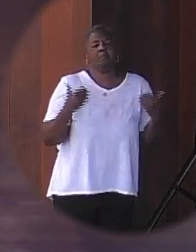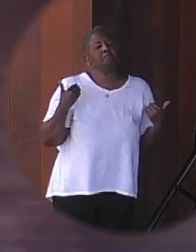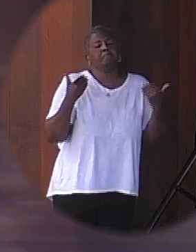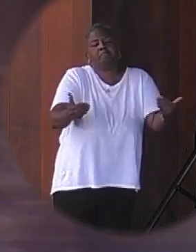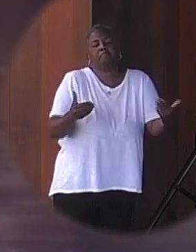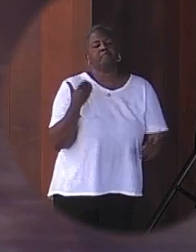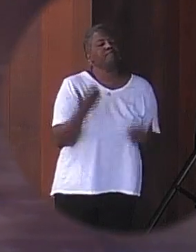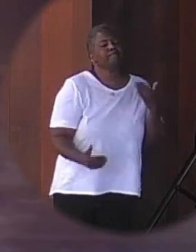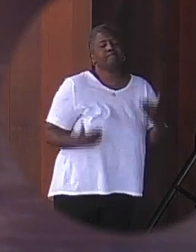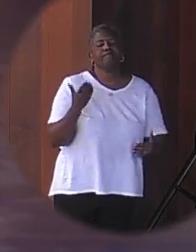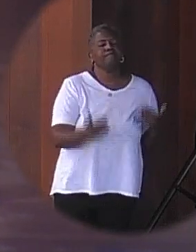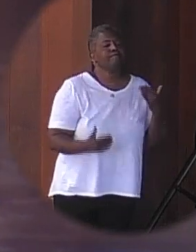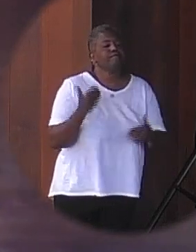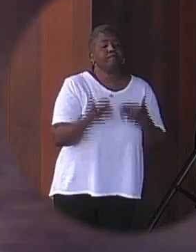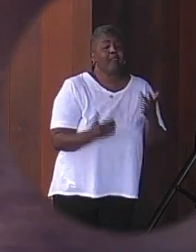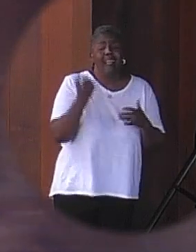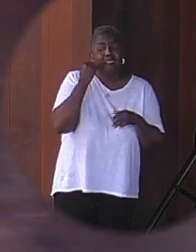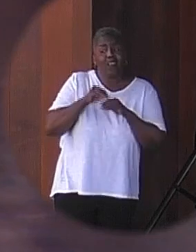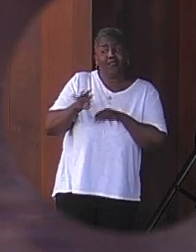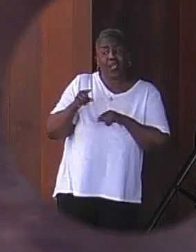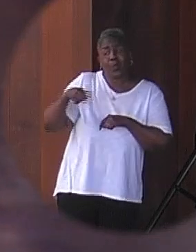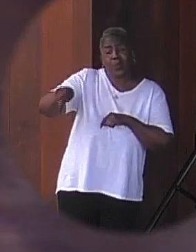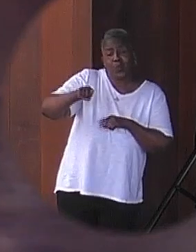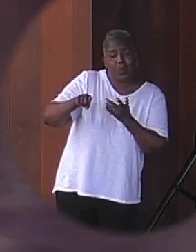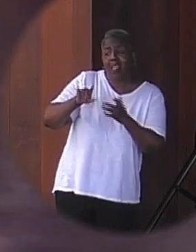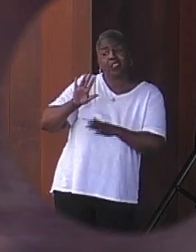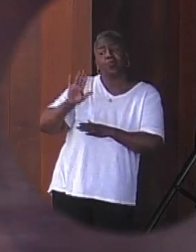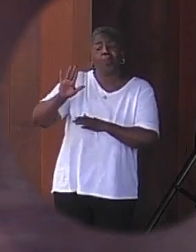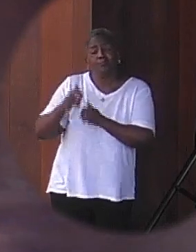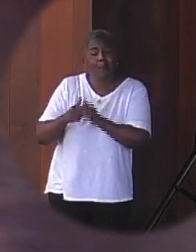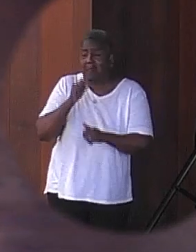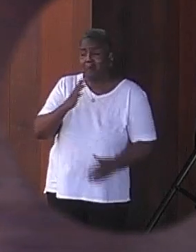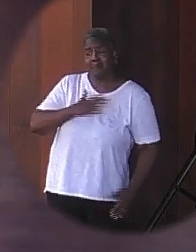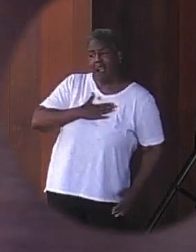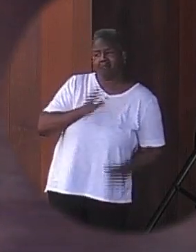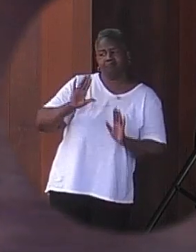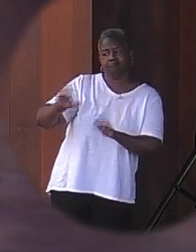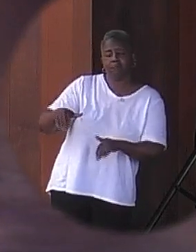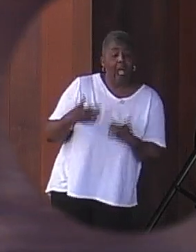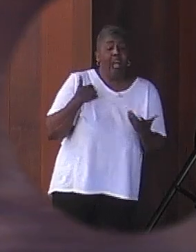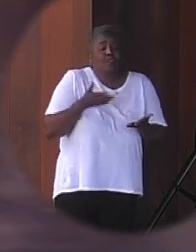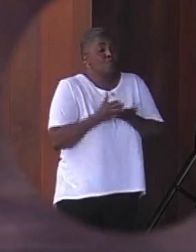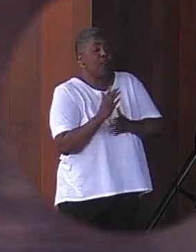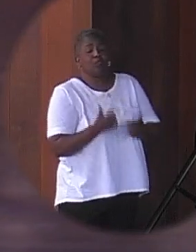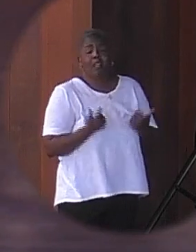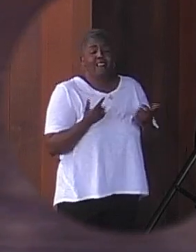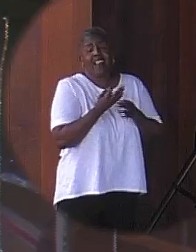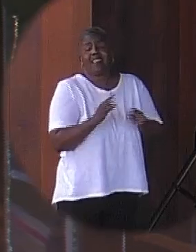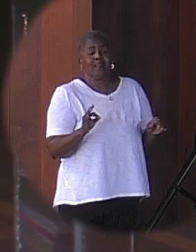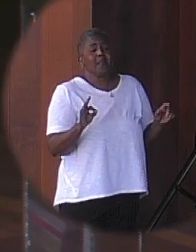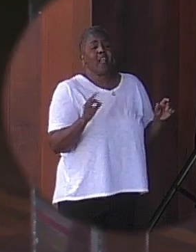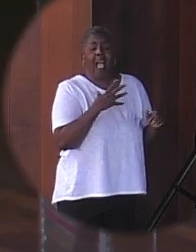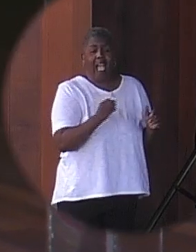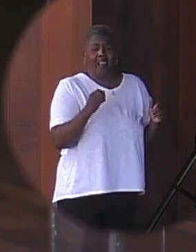it, and if it affects you, that's your problem. I have the right to life, liberty, and